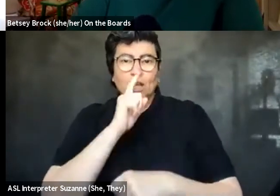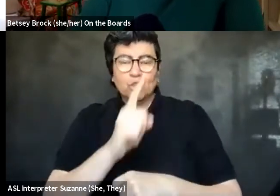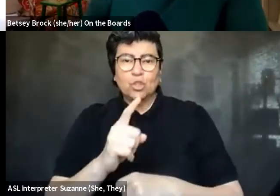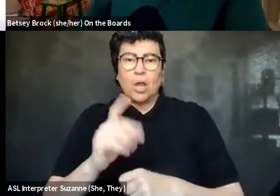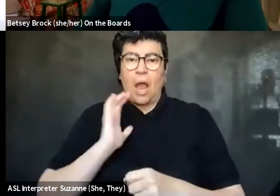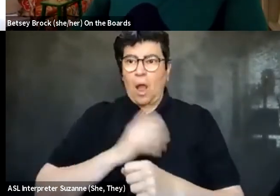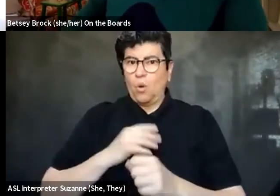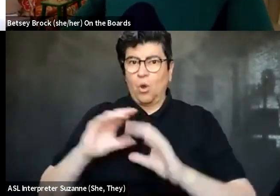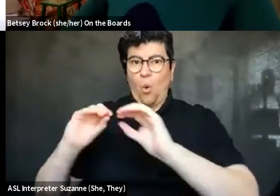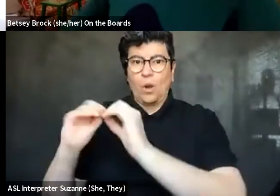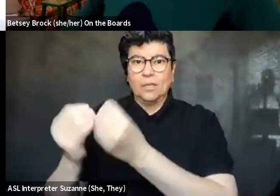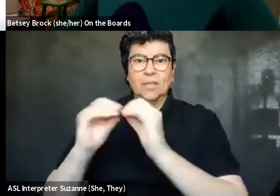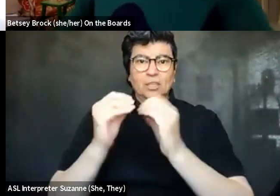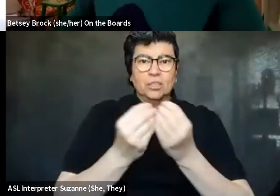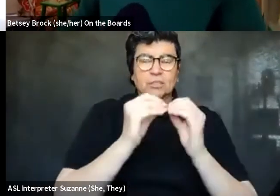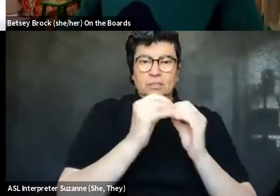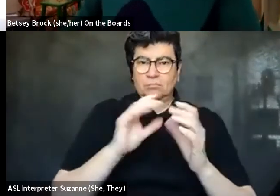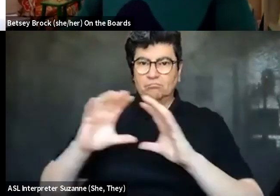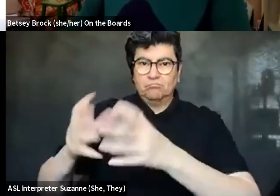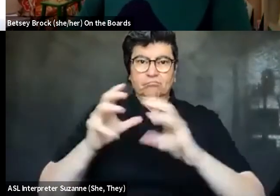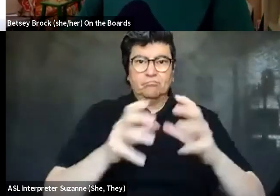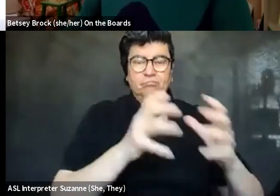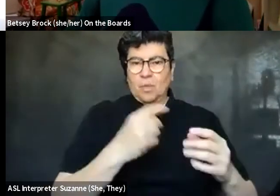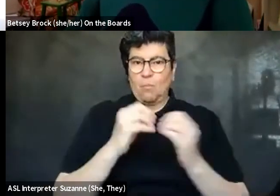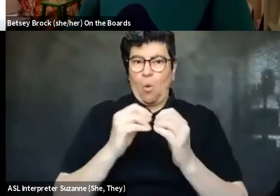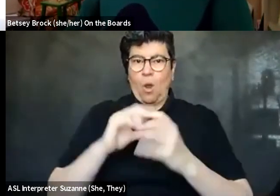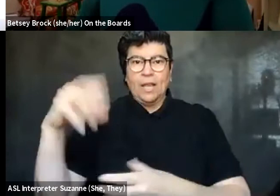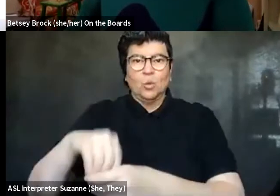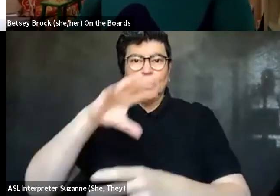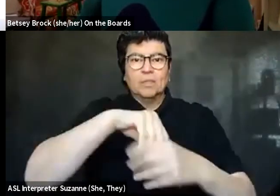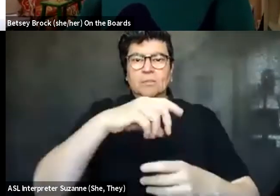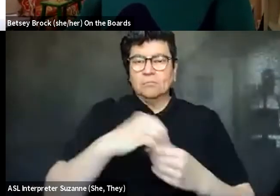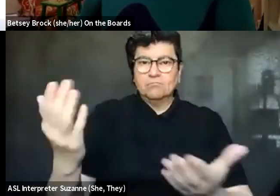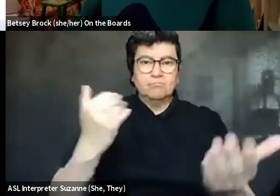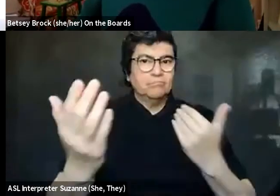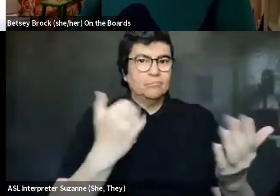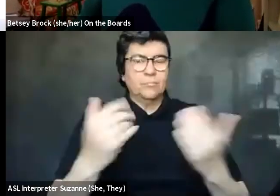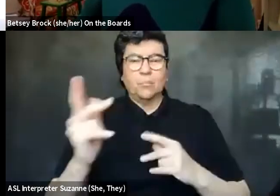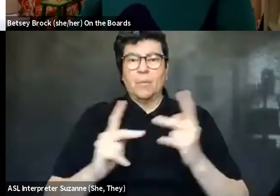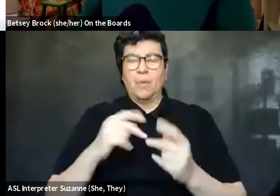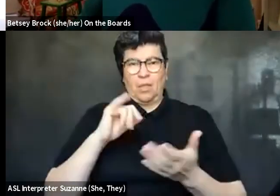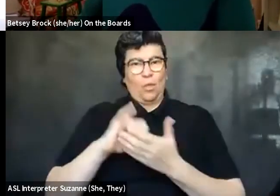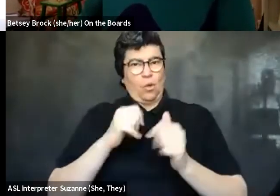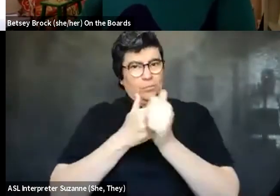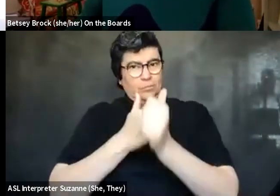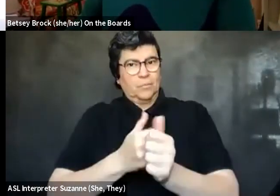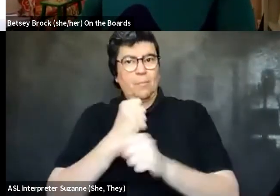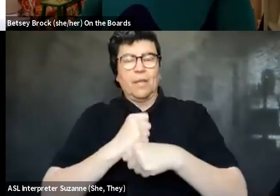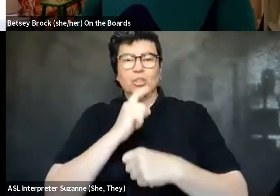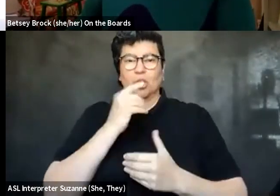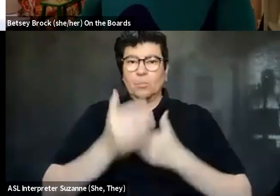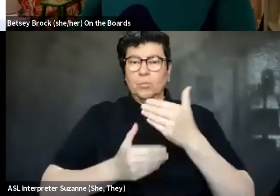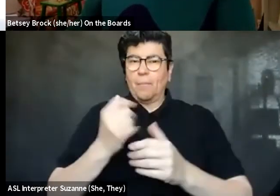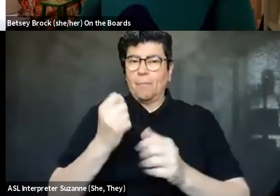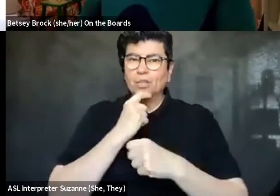individual organizations are being inclusive in those kinds of procedures and rulings to make sure there's